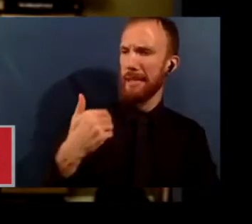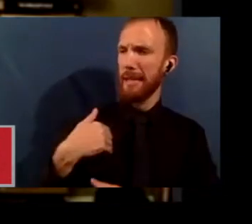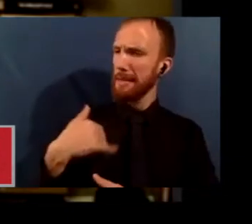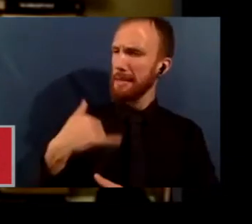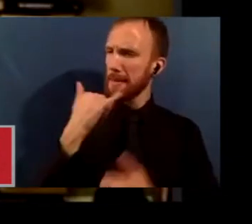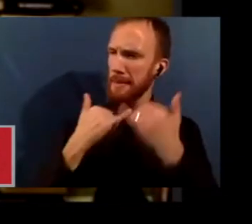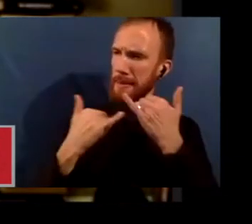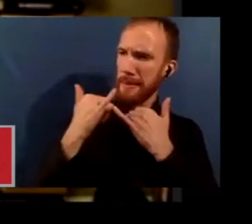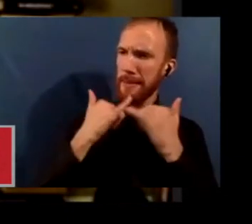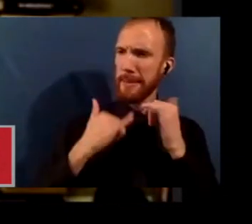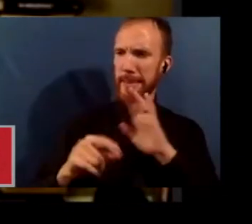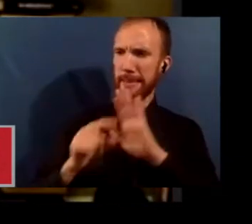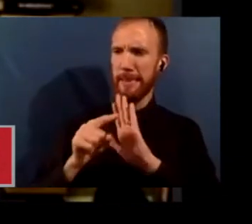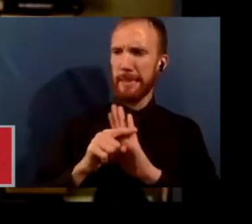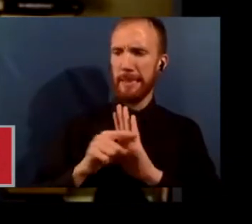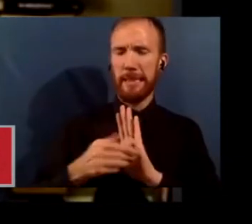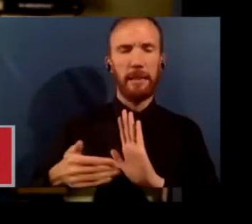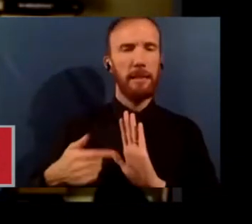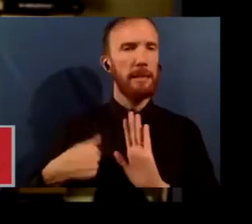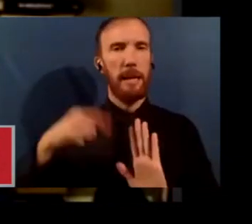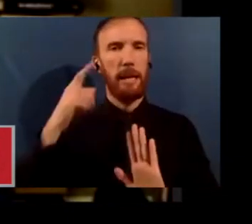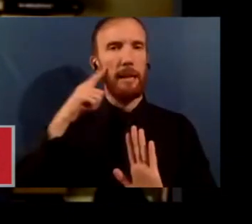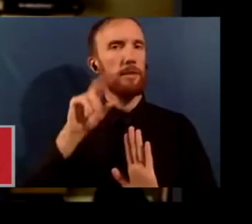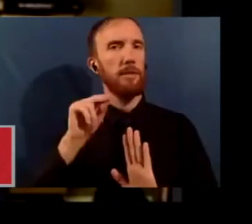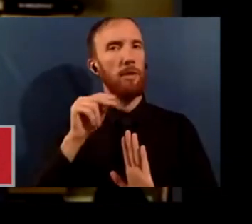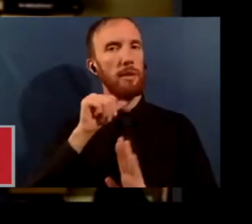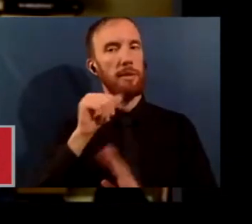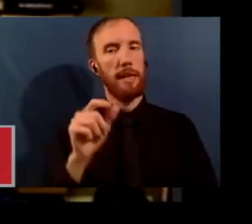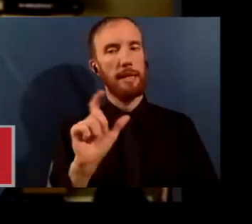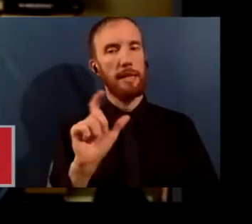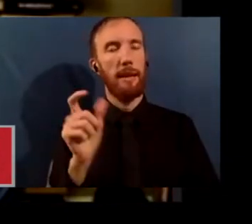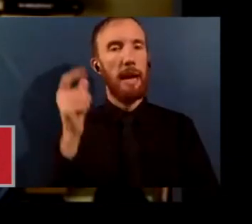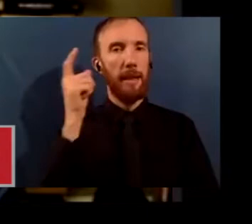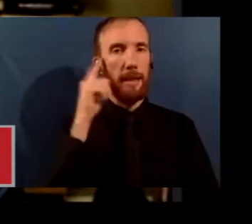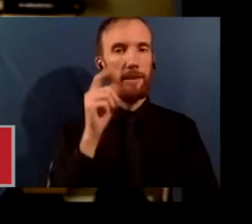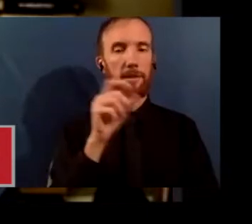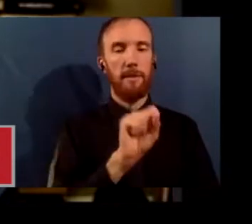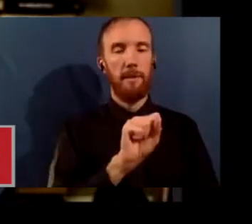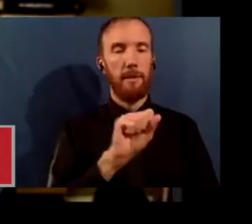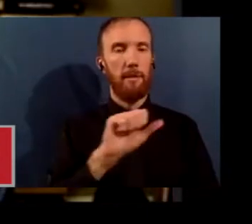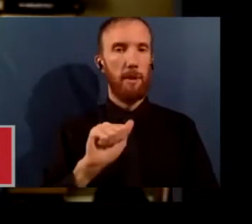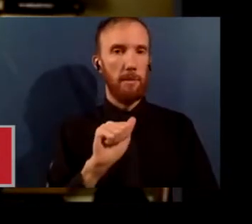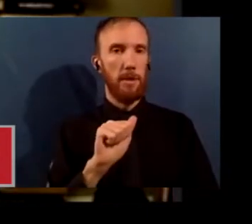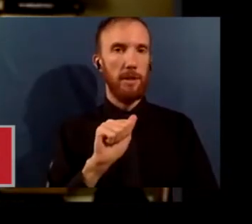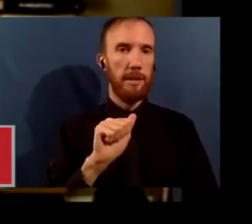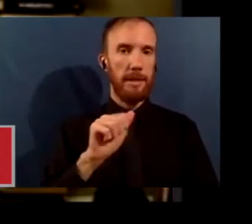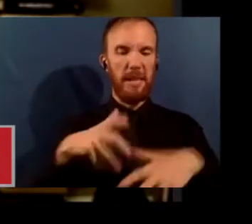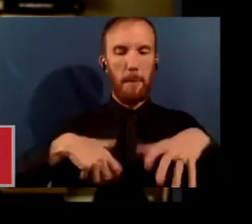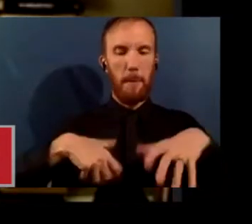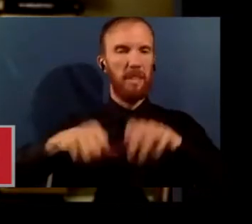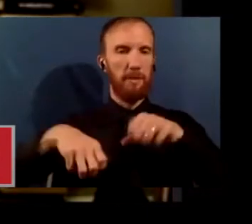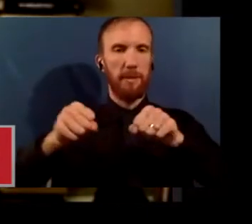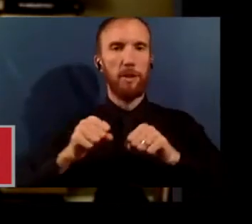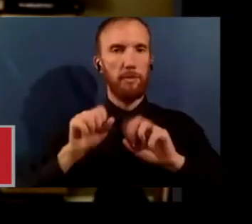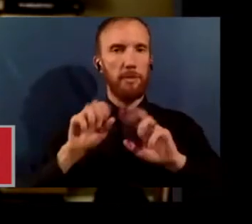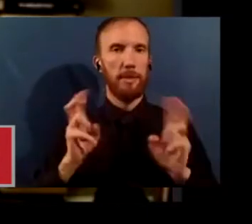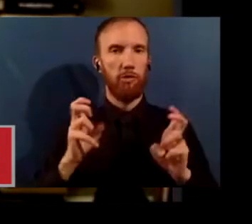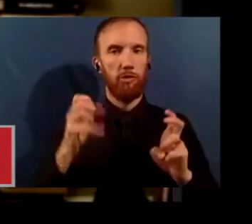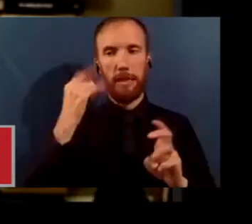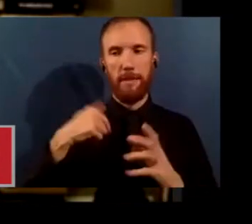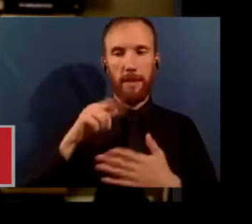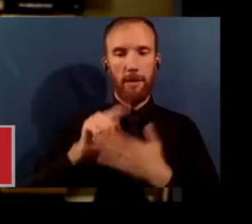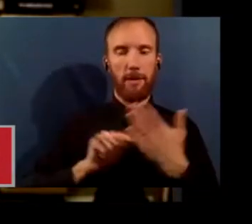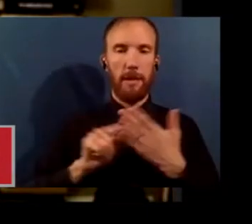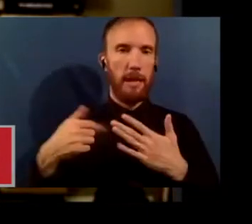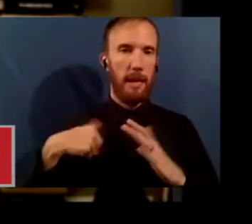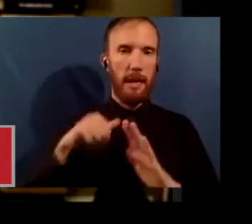an Islam problem. I think this is a Saudi Arabia imperialism issue. This is not about, if I criticize this, I'm not Islamophobic,